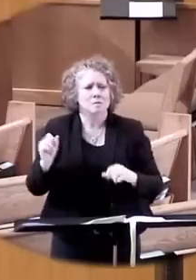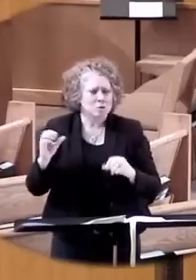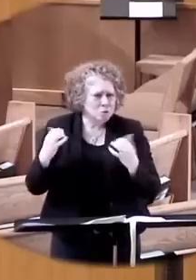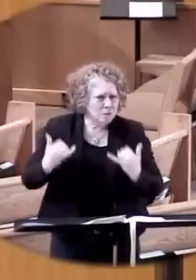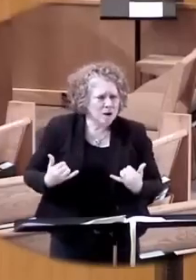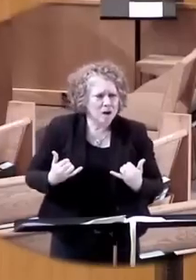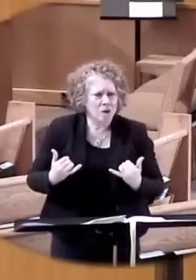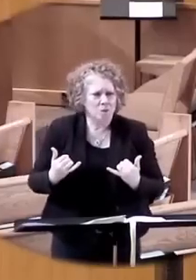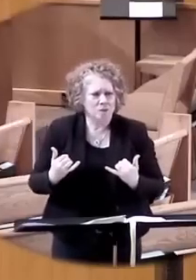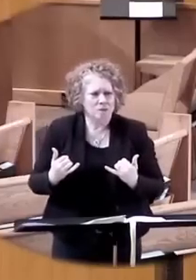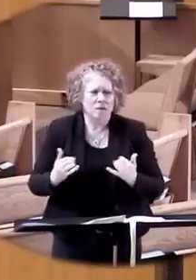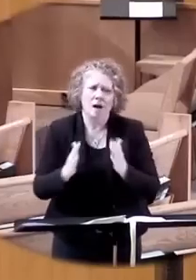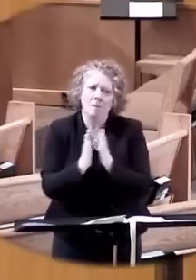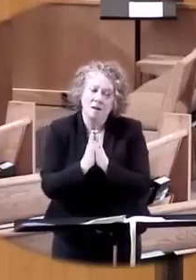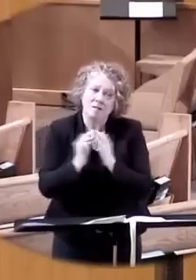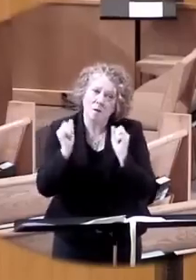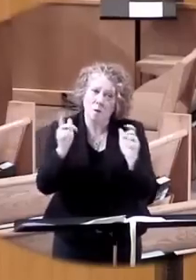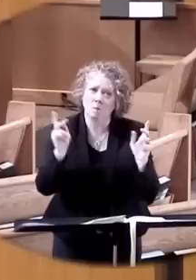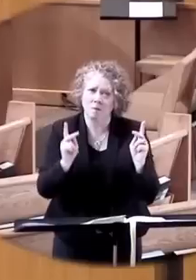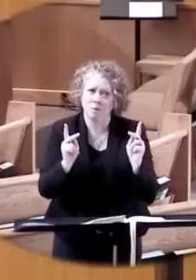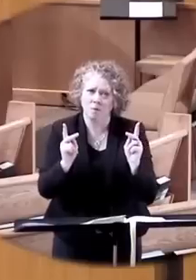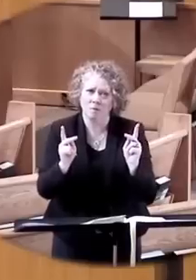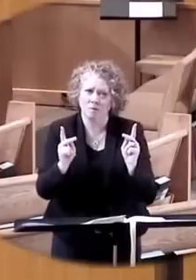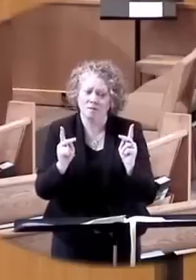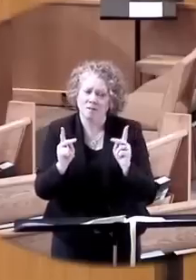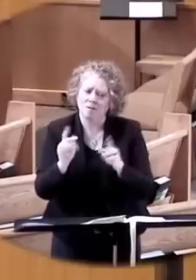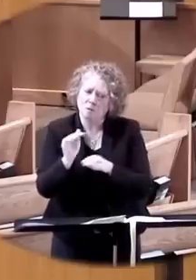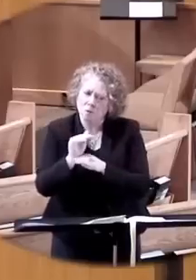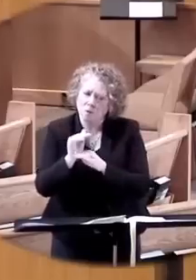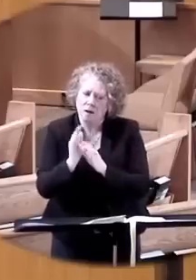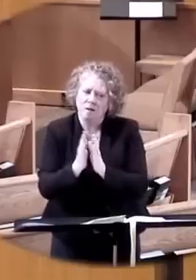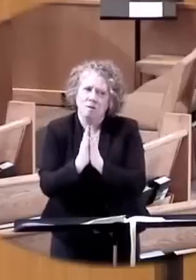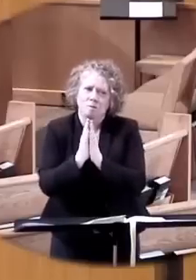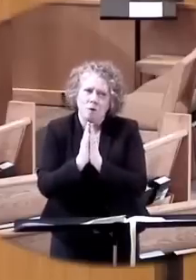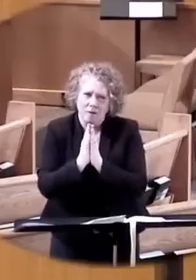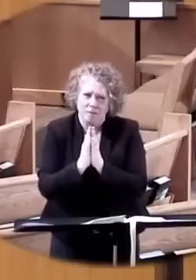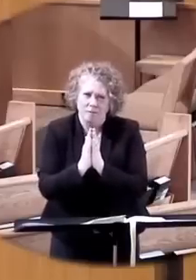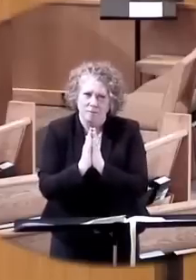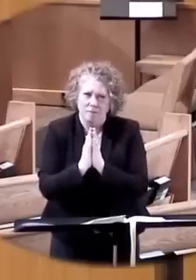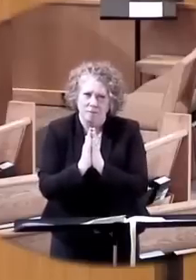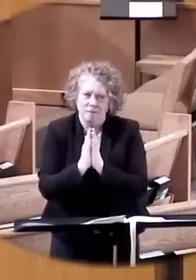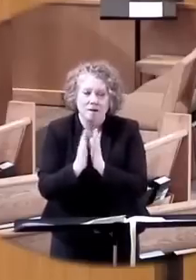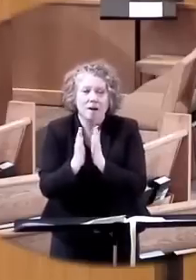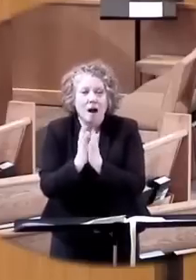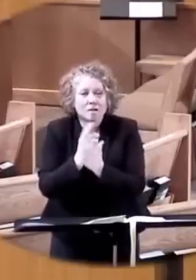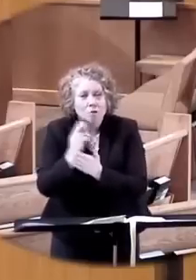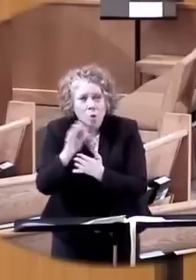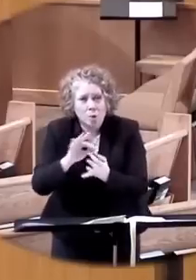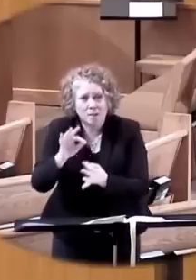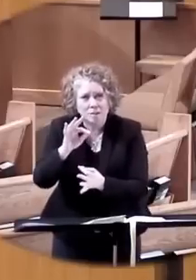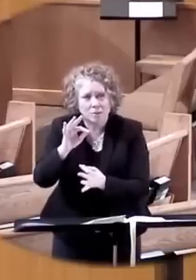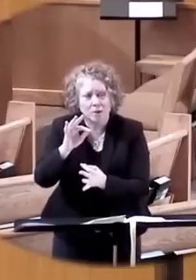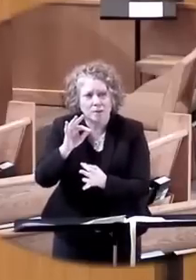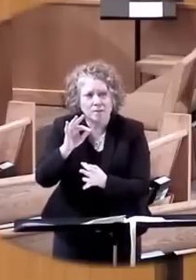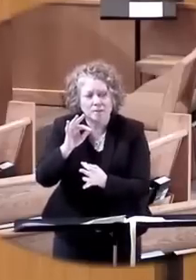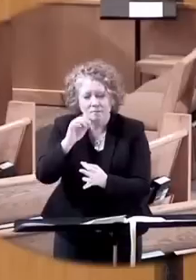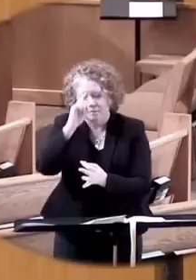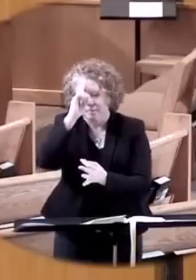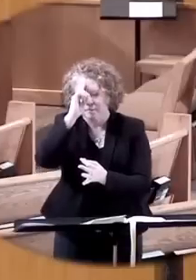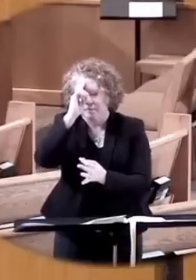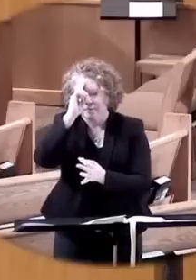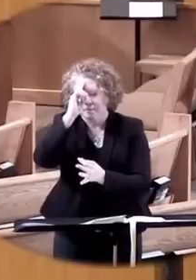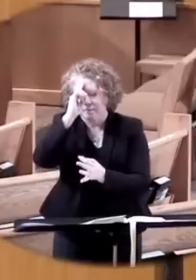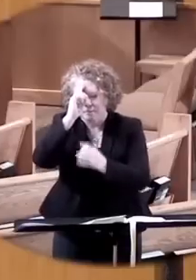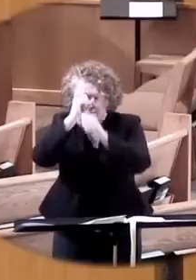take a moment of prayer, asking the Holy Spirit to call to mind those we normally see when